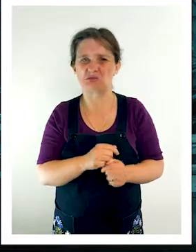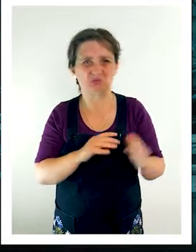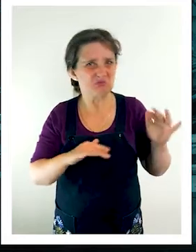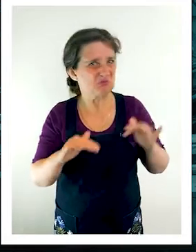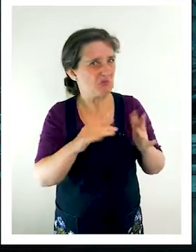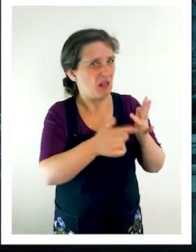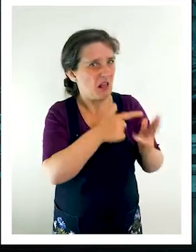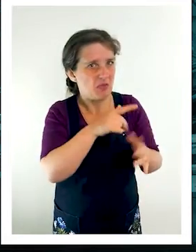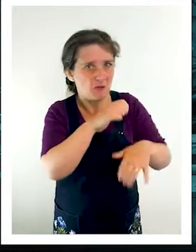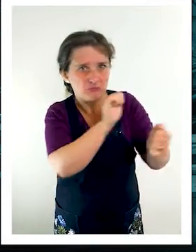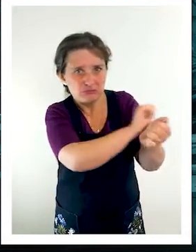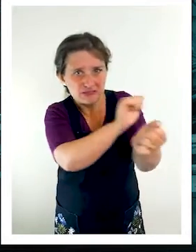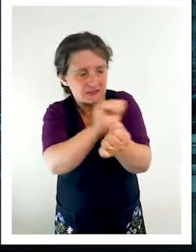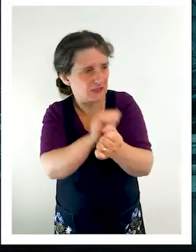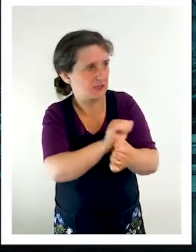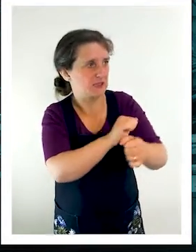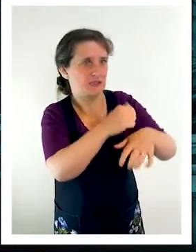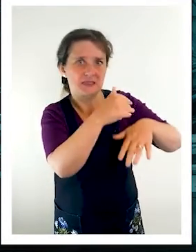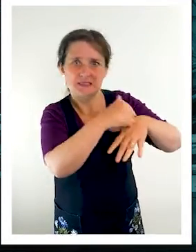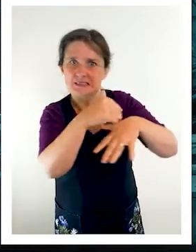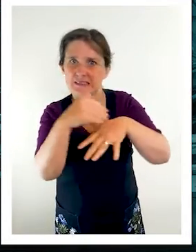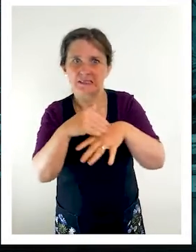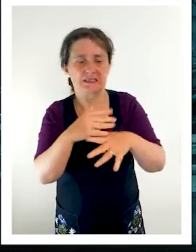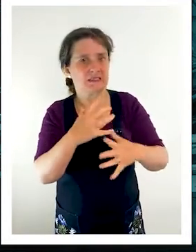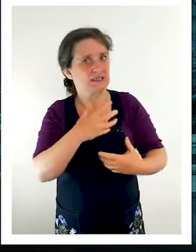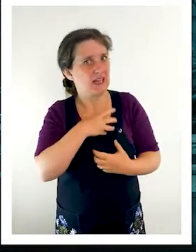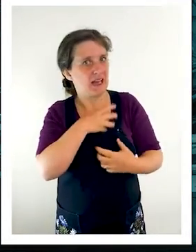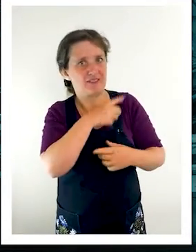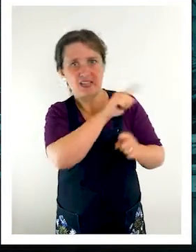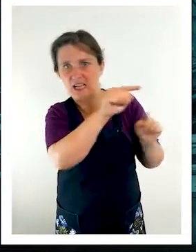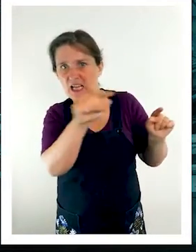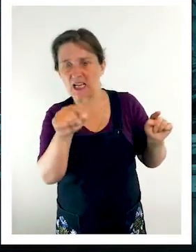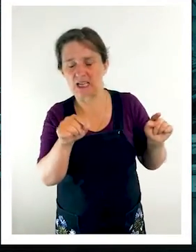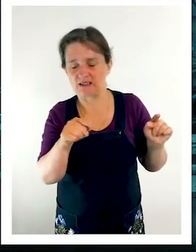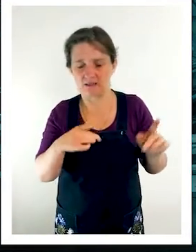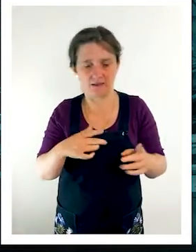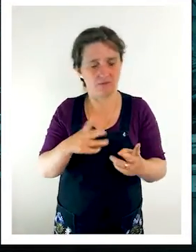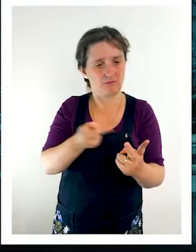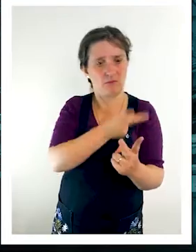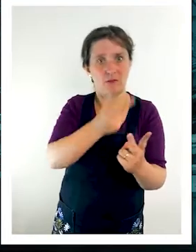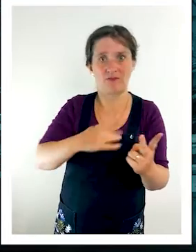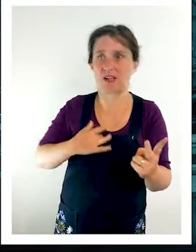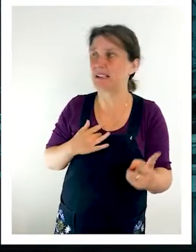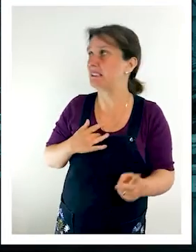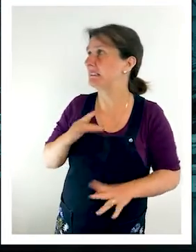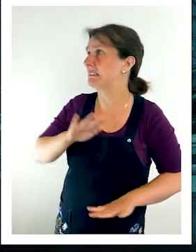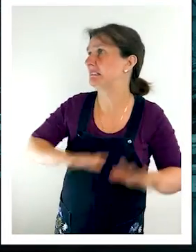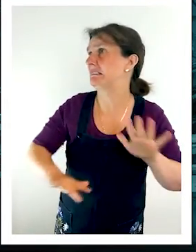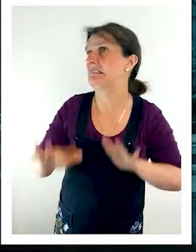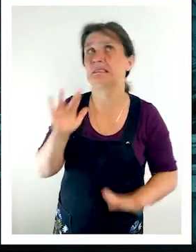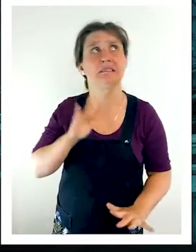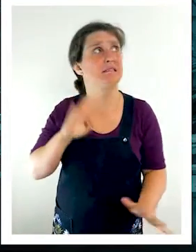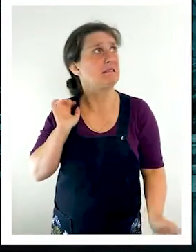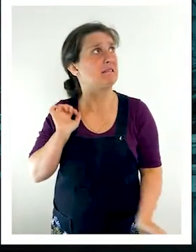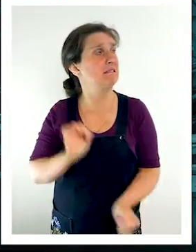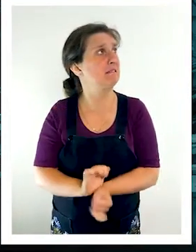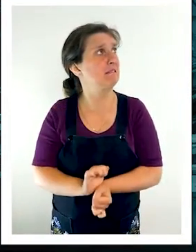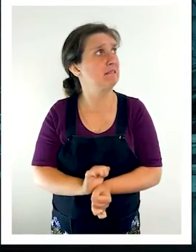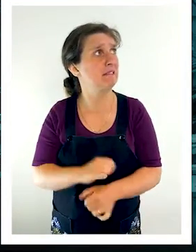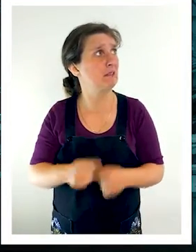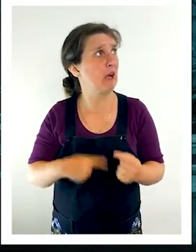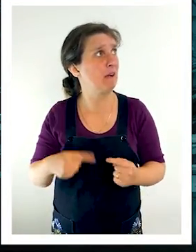bad people. They must have felt like they had no hope and no way out. If I'm honest, guys, if I was in